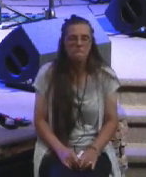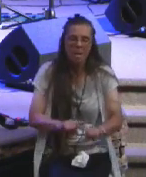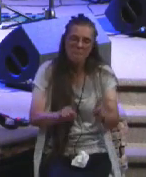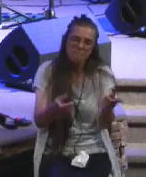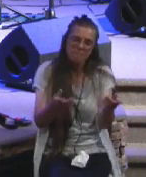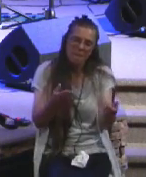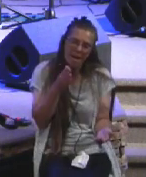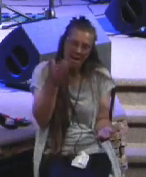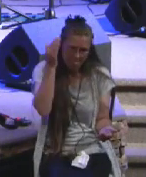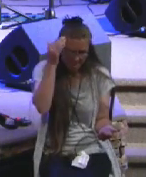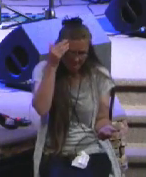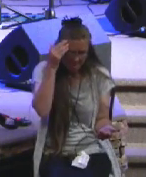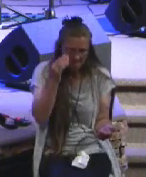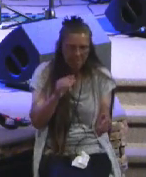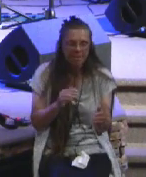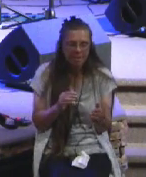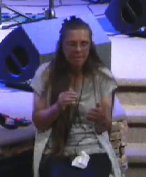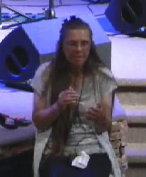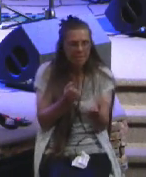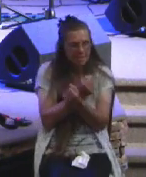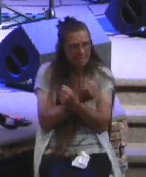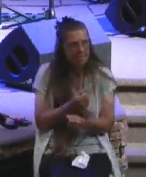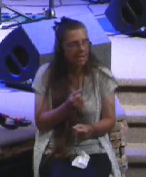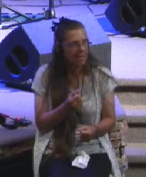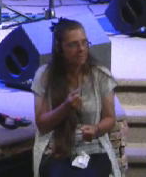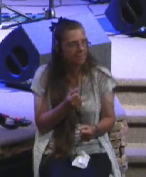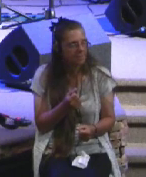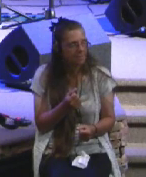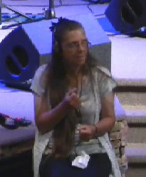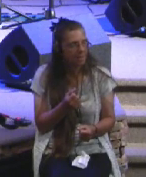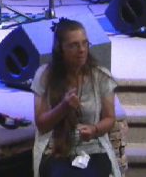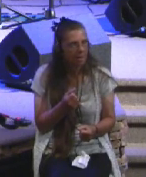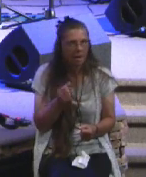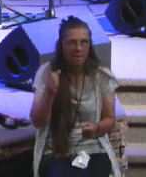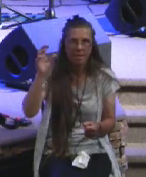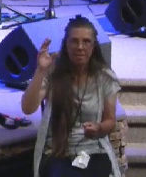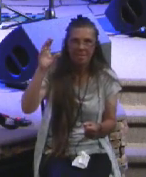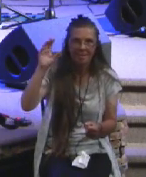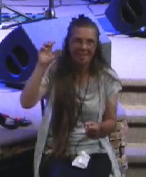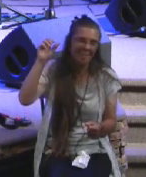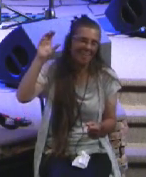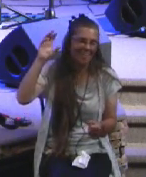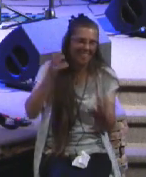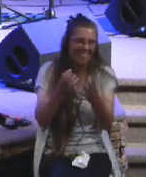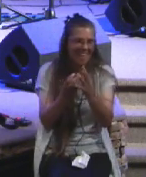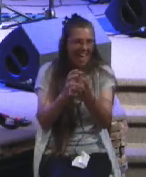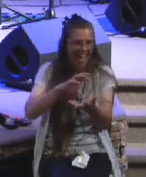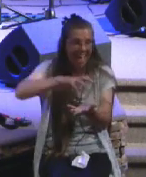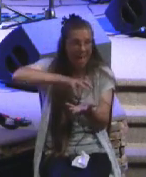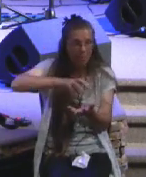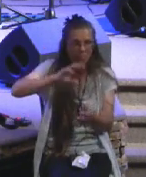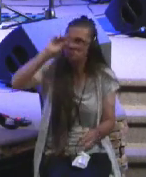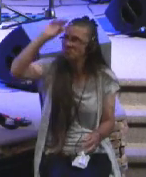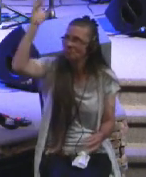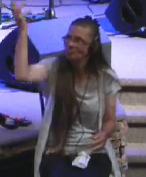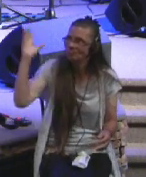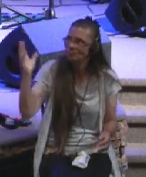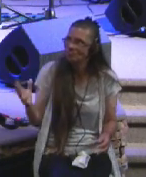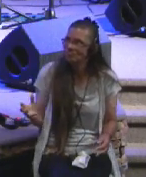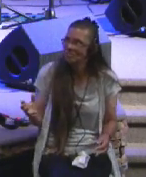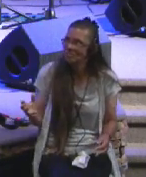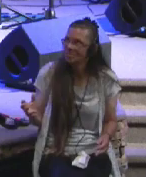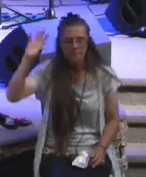But I think it's pretty safe to assume that and to know that apples don't really fall far from trees. So if you're going to make an error, err